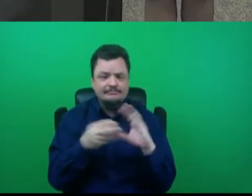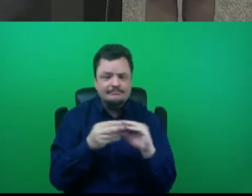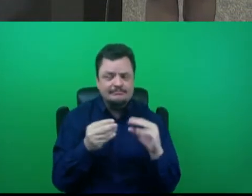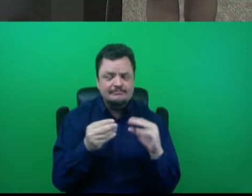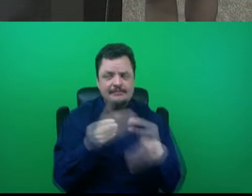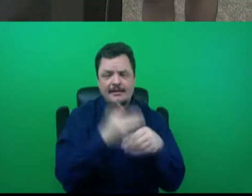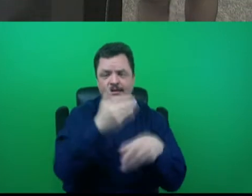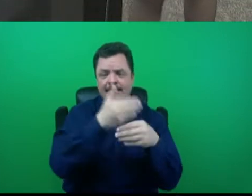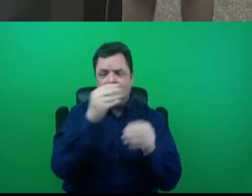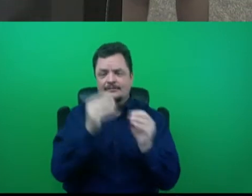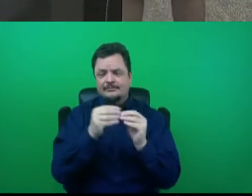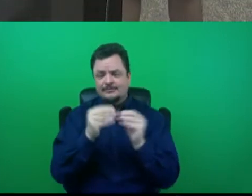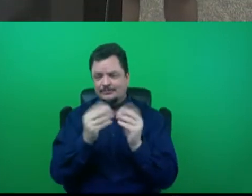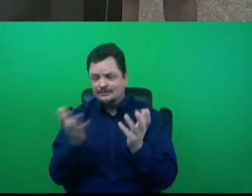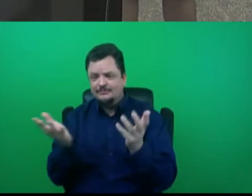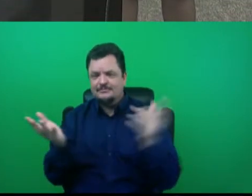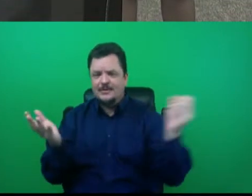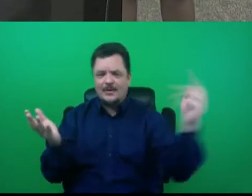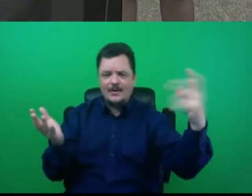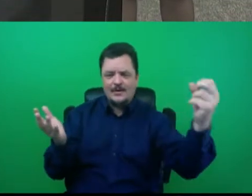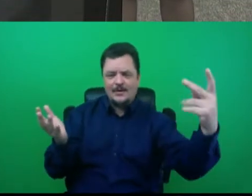Okay.